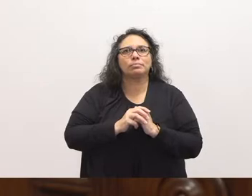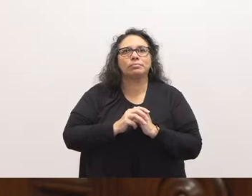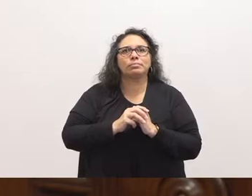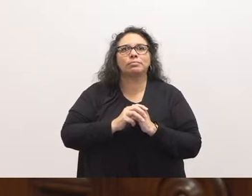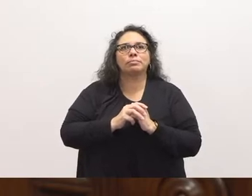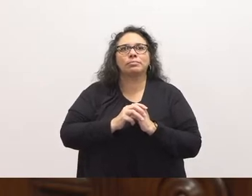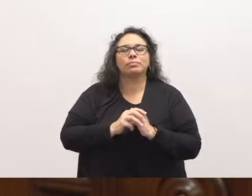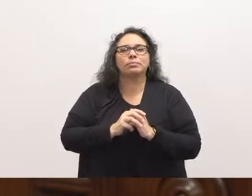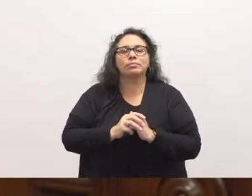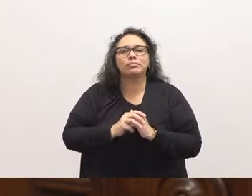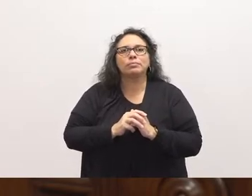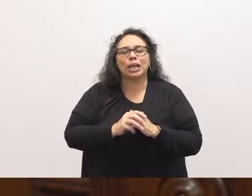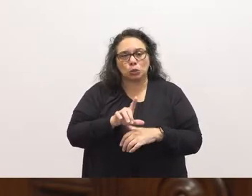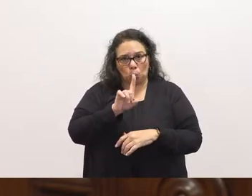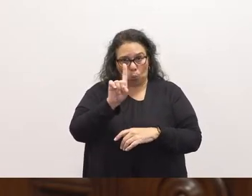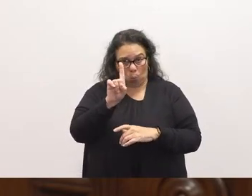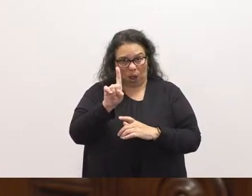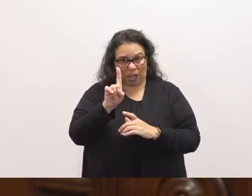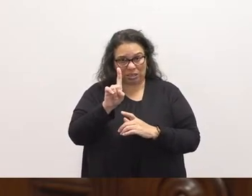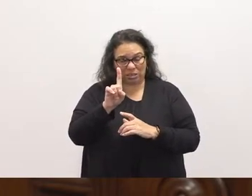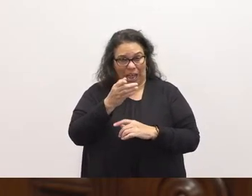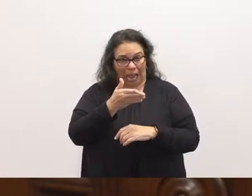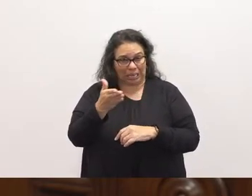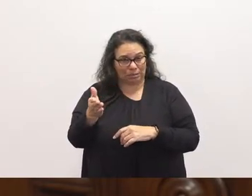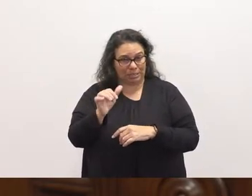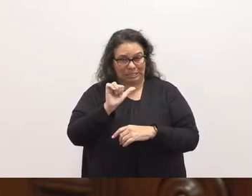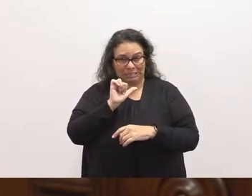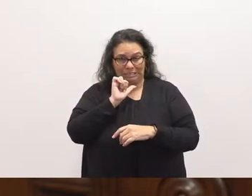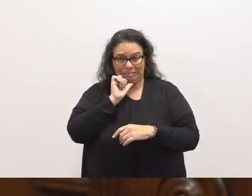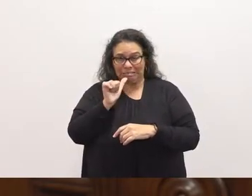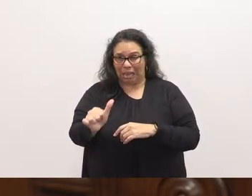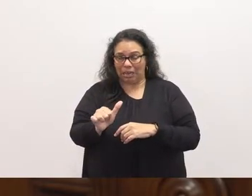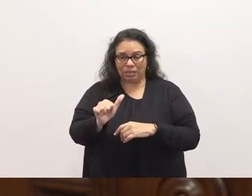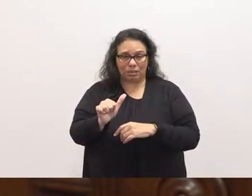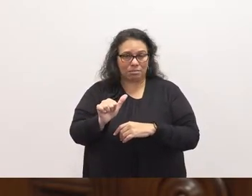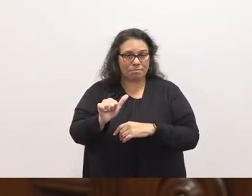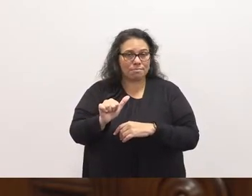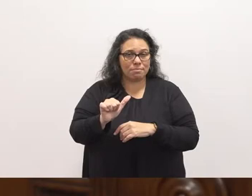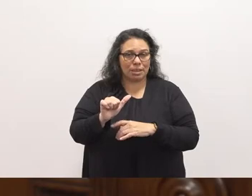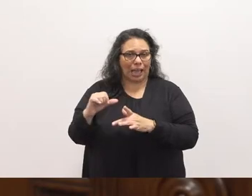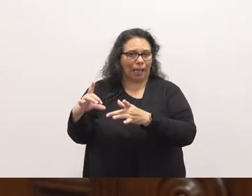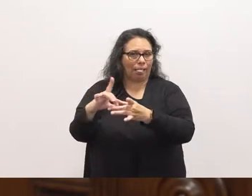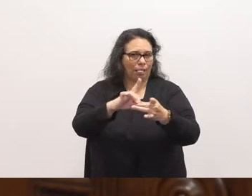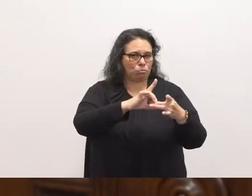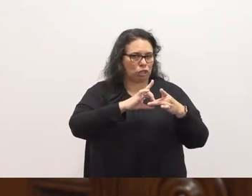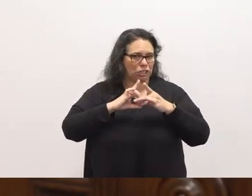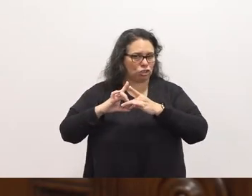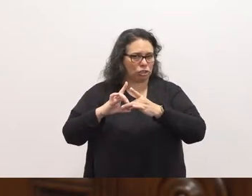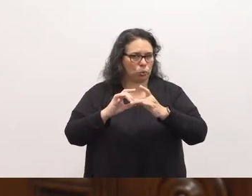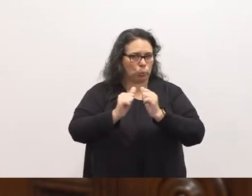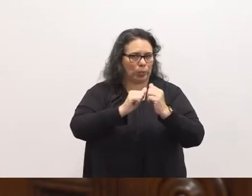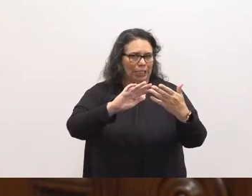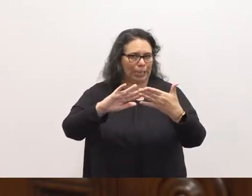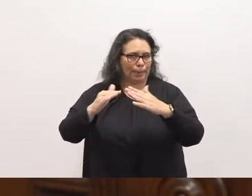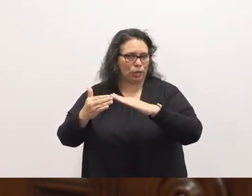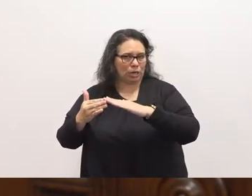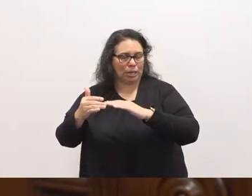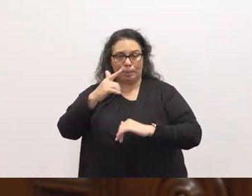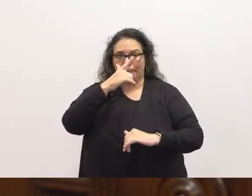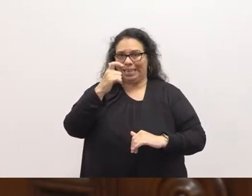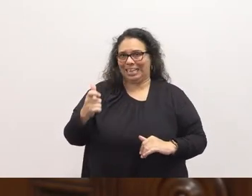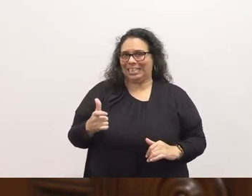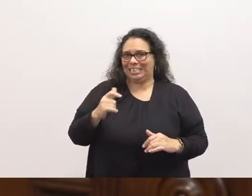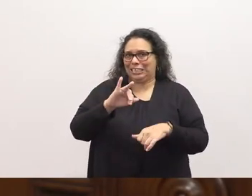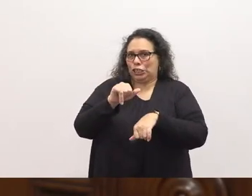one of those items that might not lend itself to a collaboration with the community, because this is